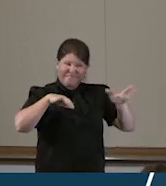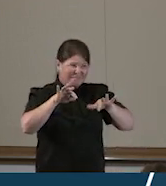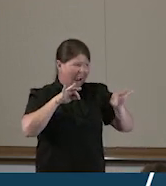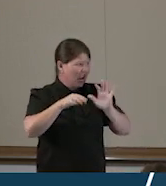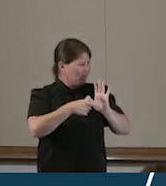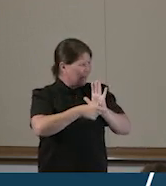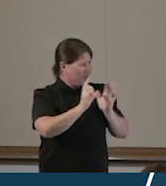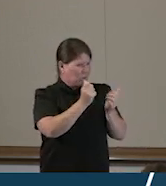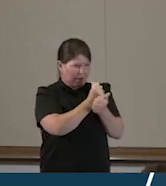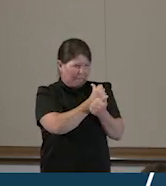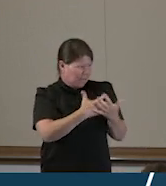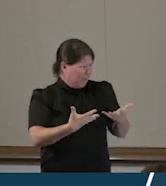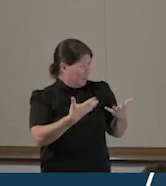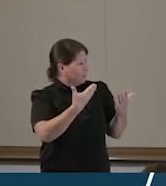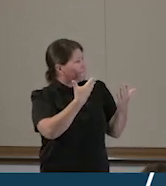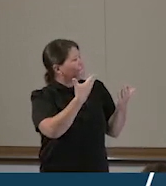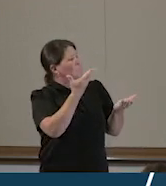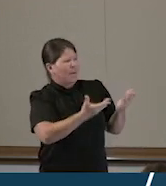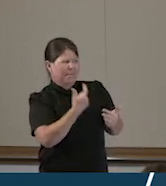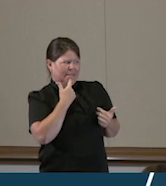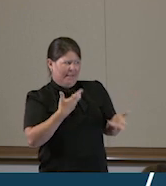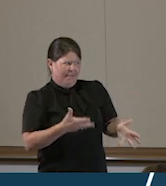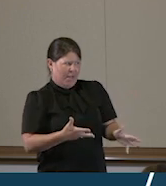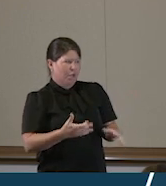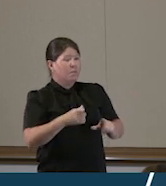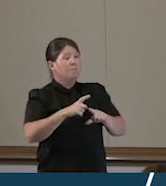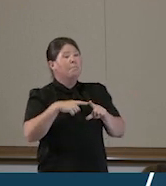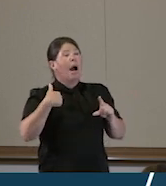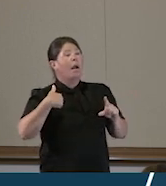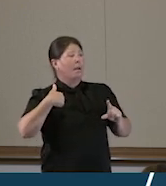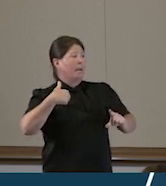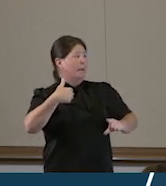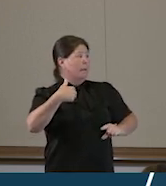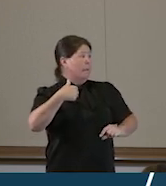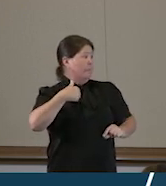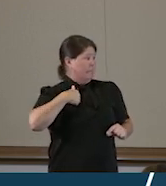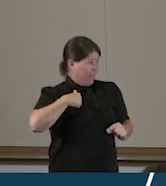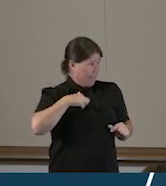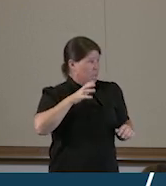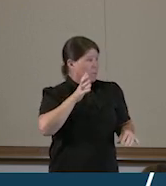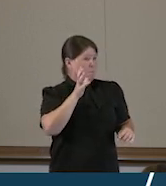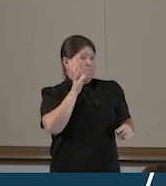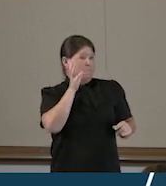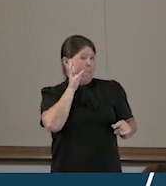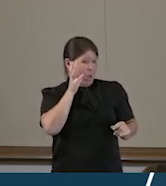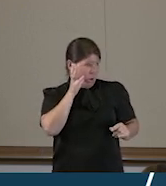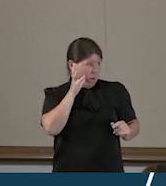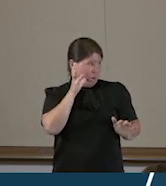kind of went past me, but so as a parent, I have a 17-year-old son, and I'm trying to figure out.